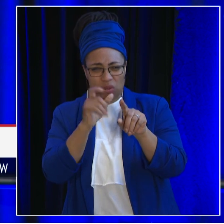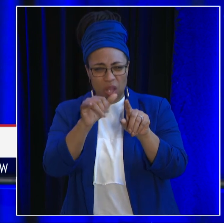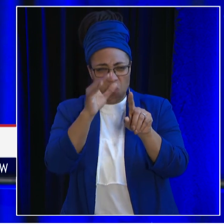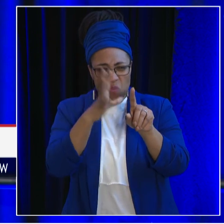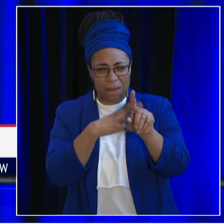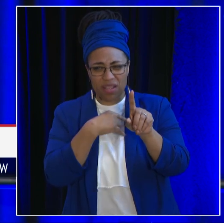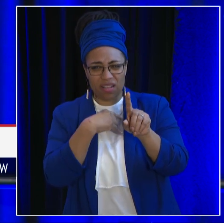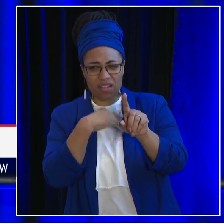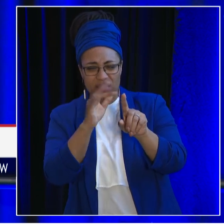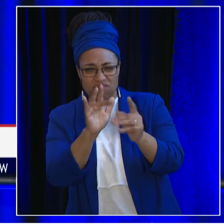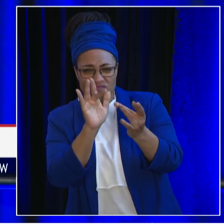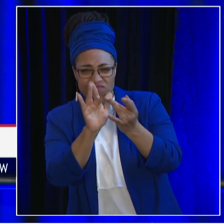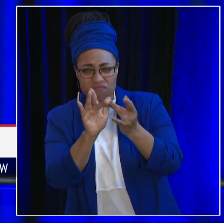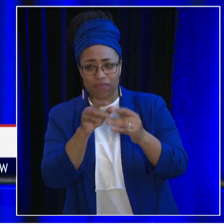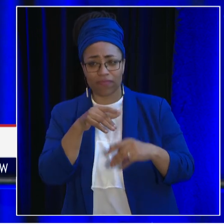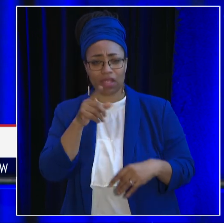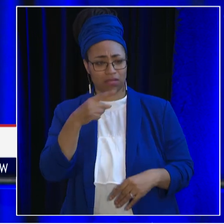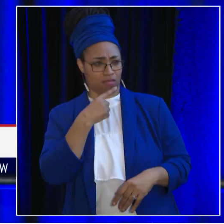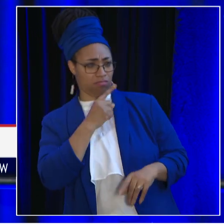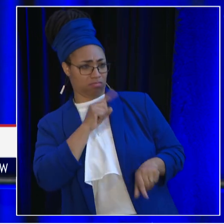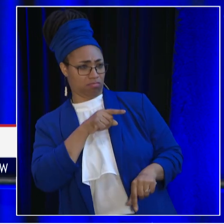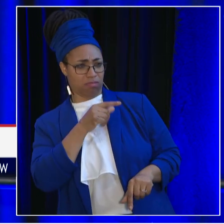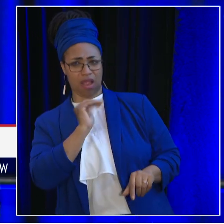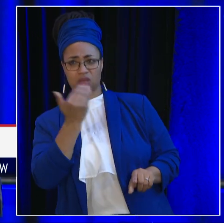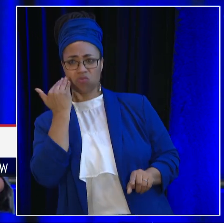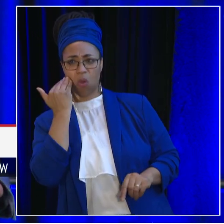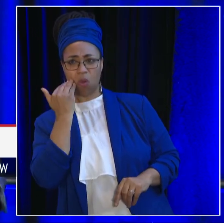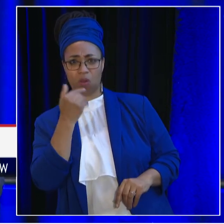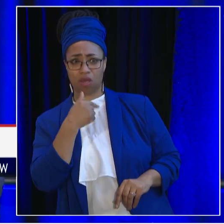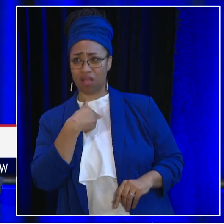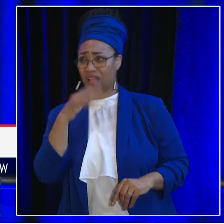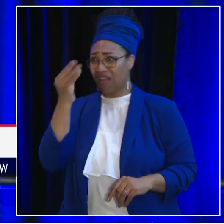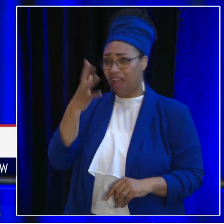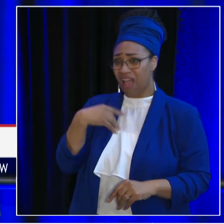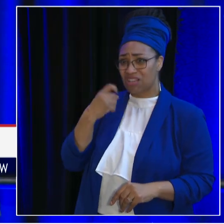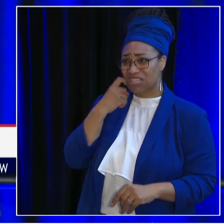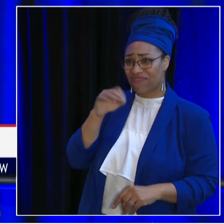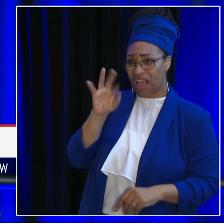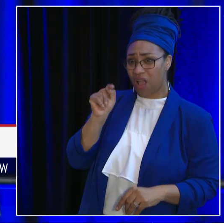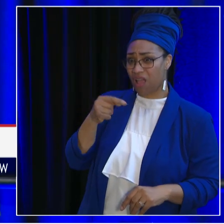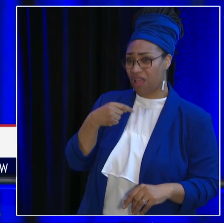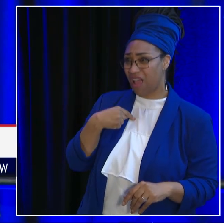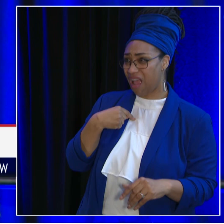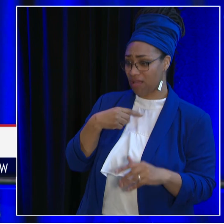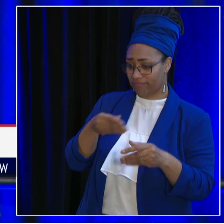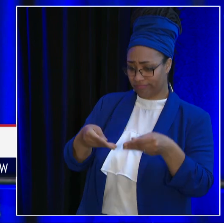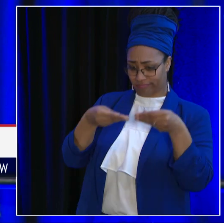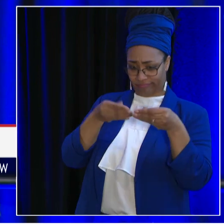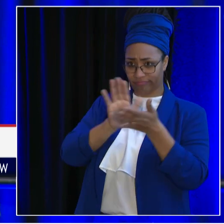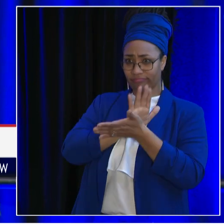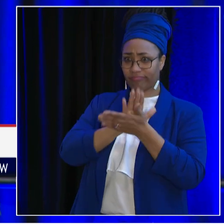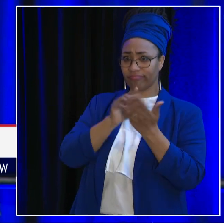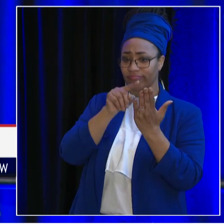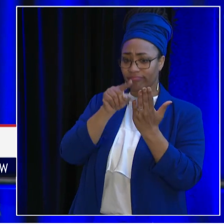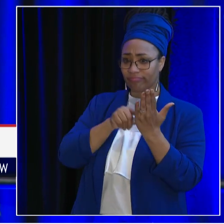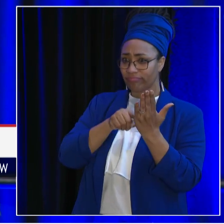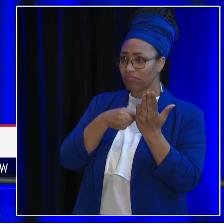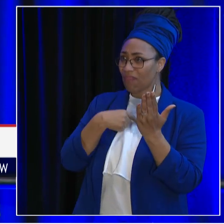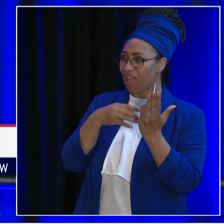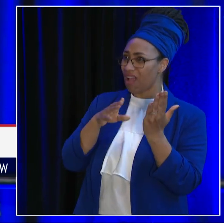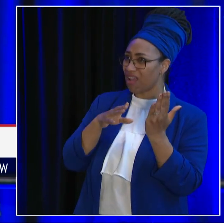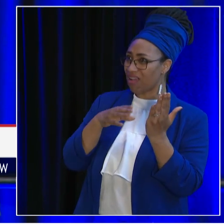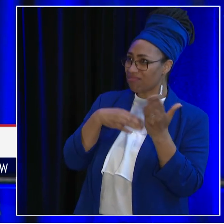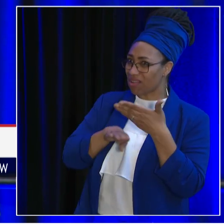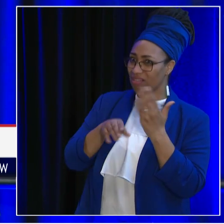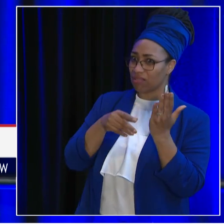how do you know this person? I say, I just found out that's my biological mother. He goes, man, I know your mom.